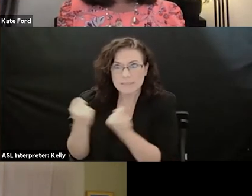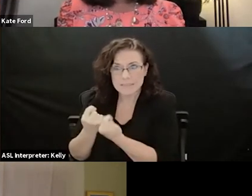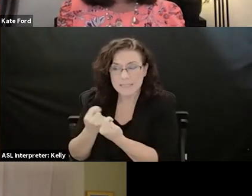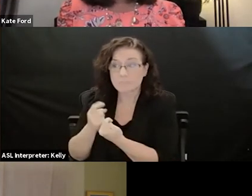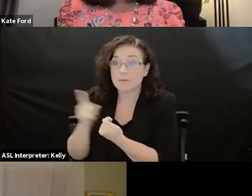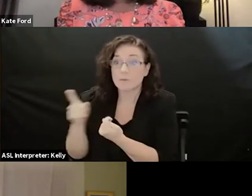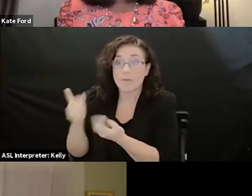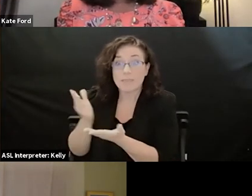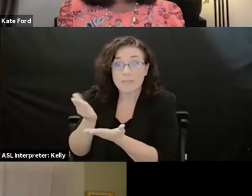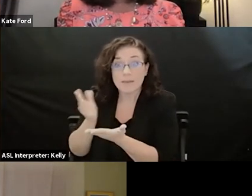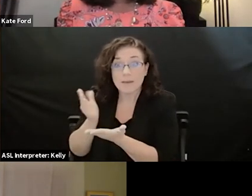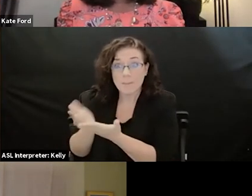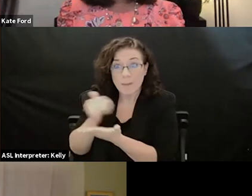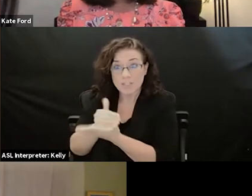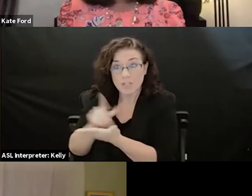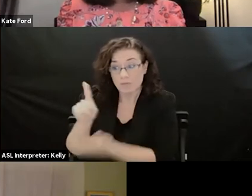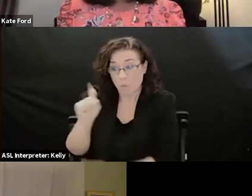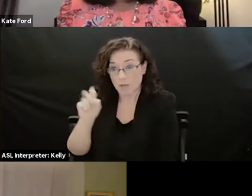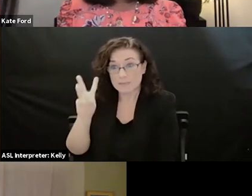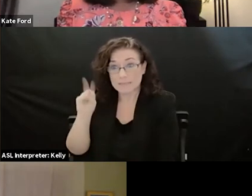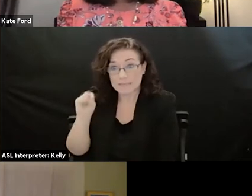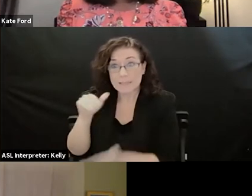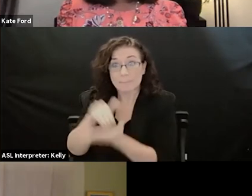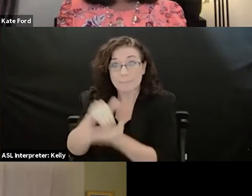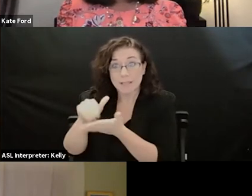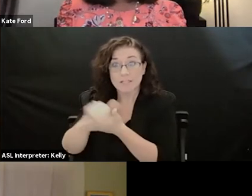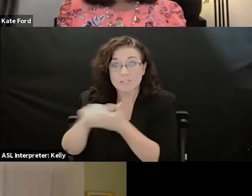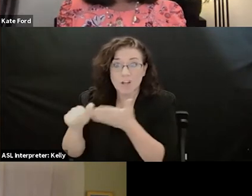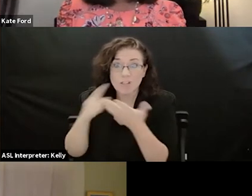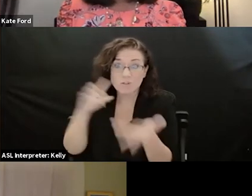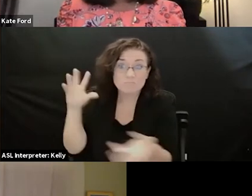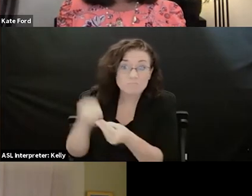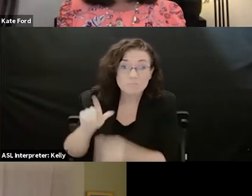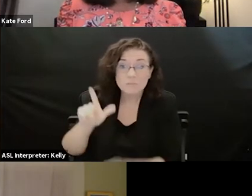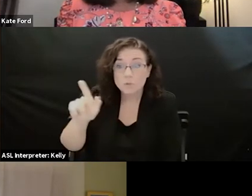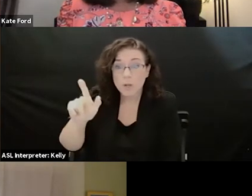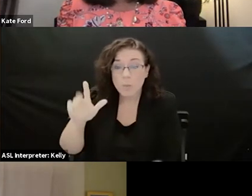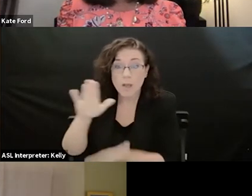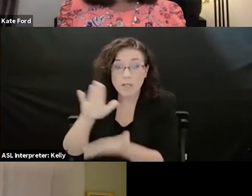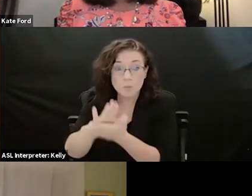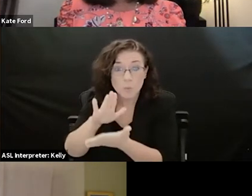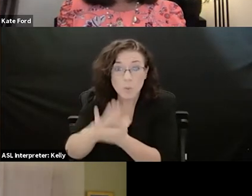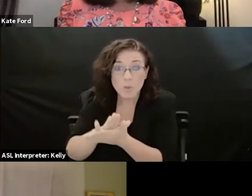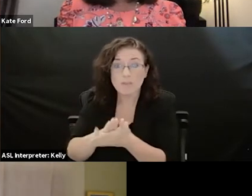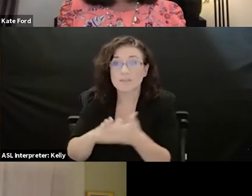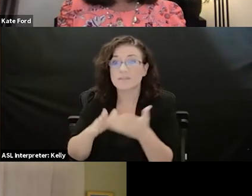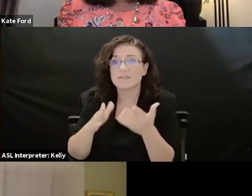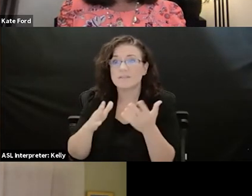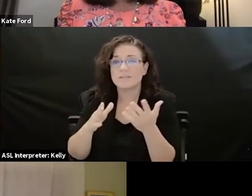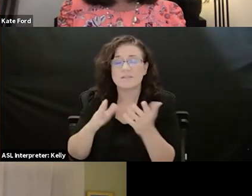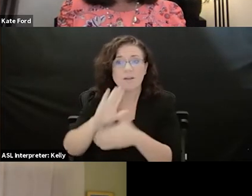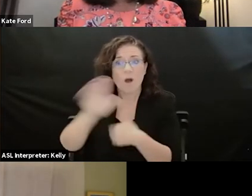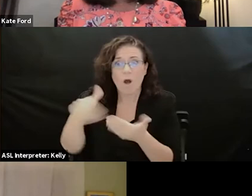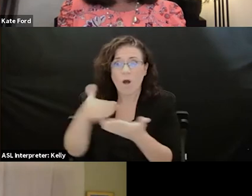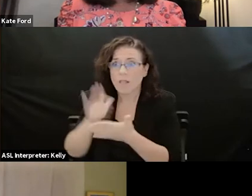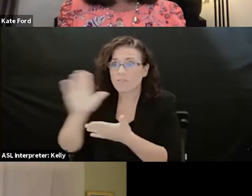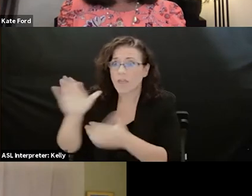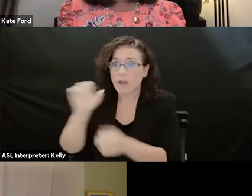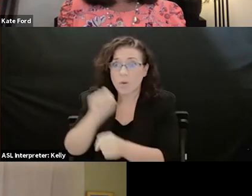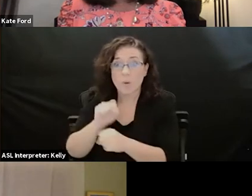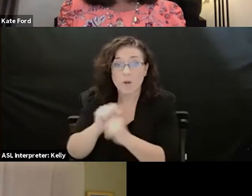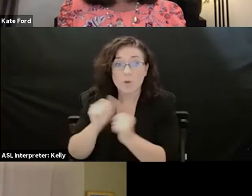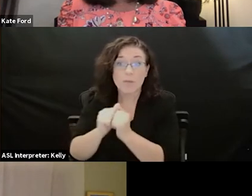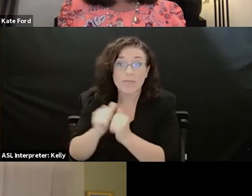dollars and 21 schools and the the breadth of what we're doing the videos the parent squares the fact